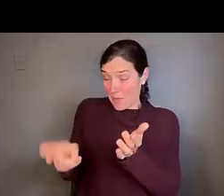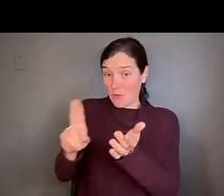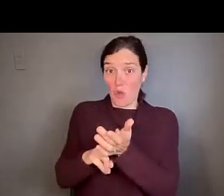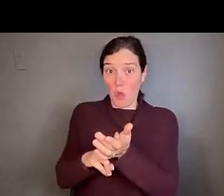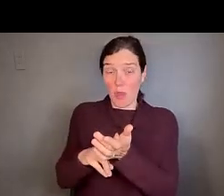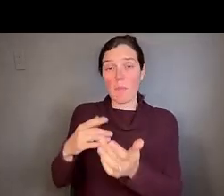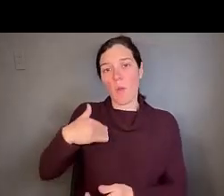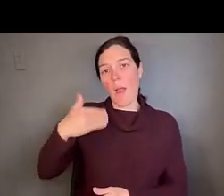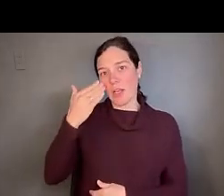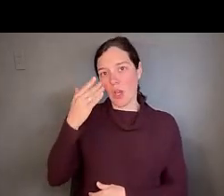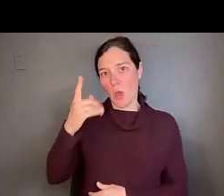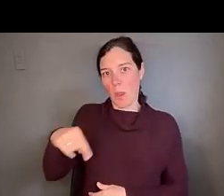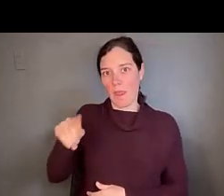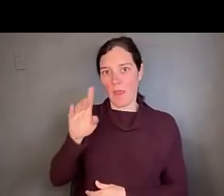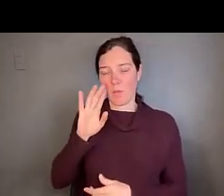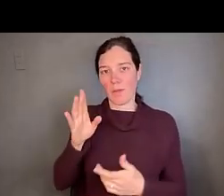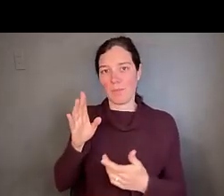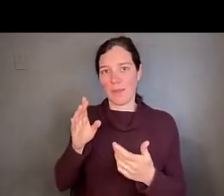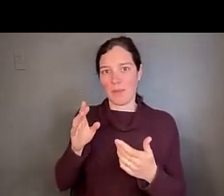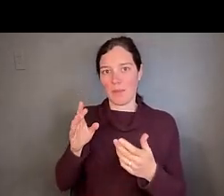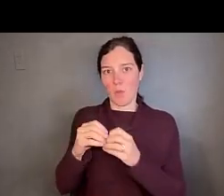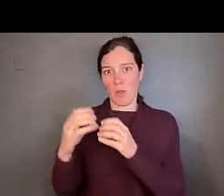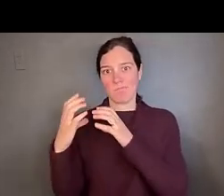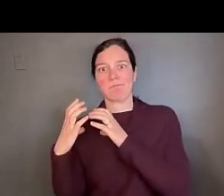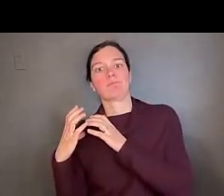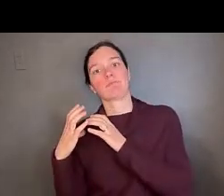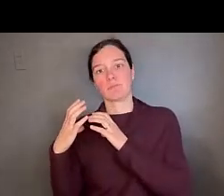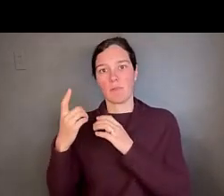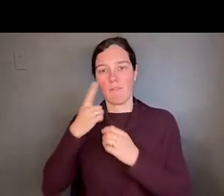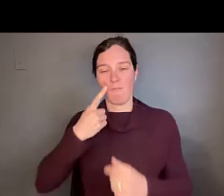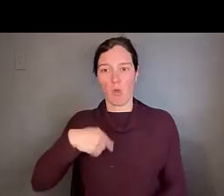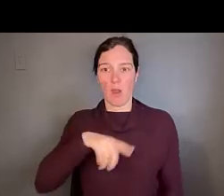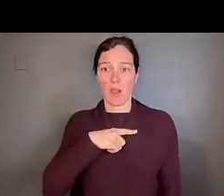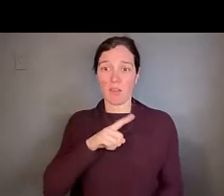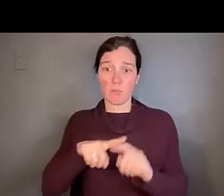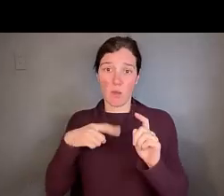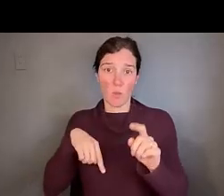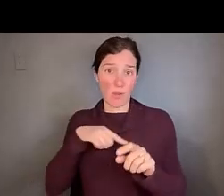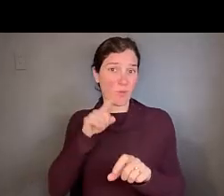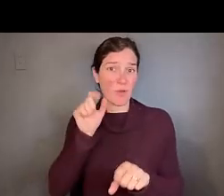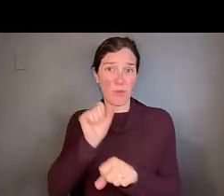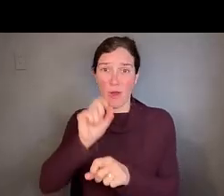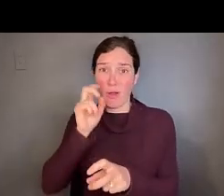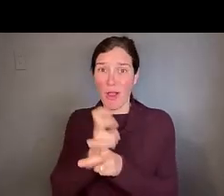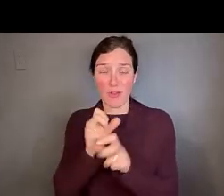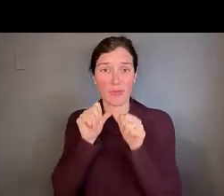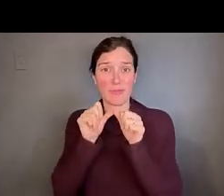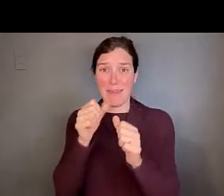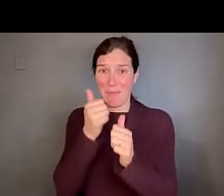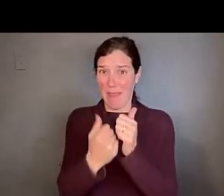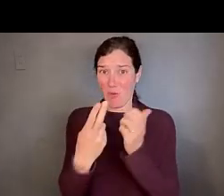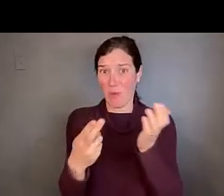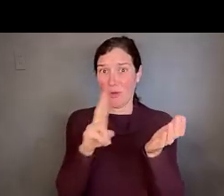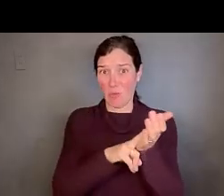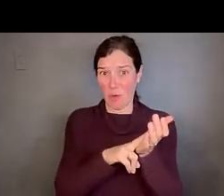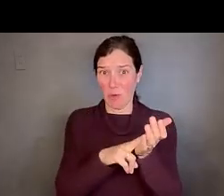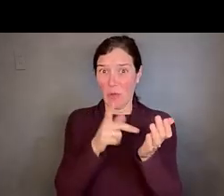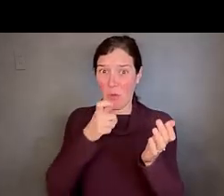I know there'll be an additional administrative burden on us, but we're going to work really hard to keep everybody enrolled that we